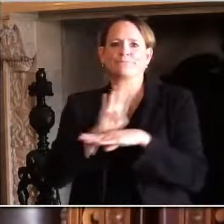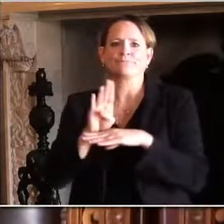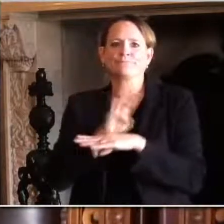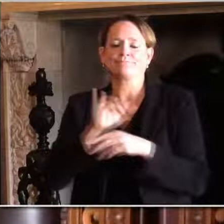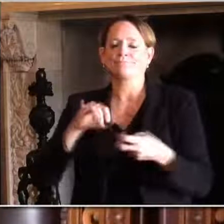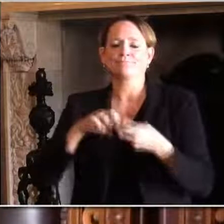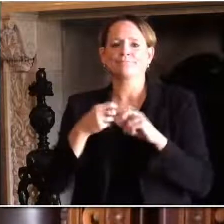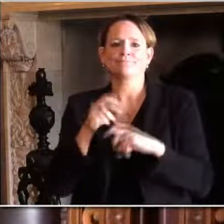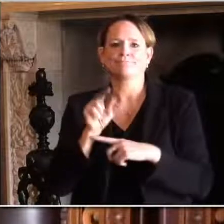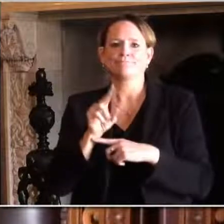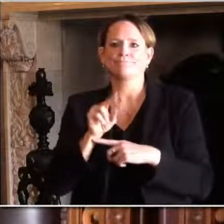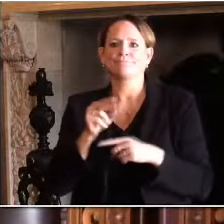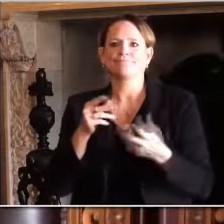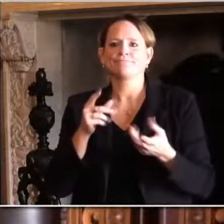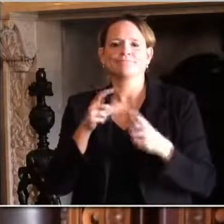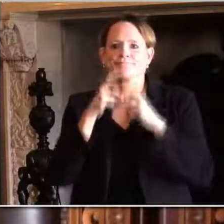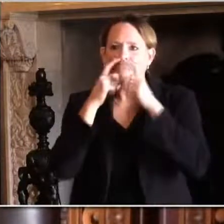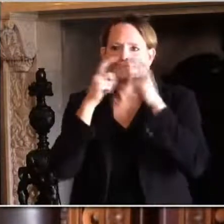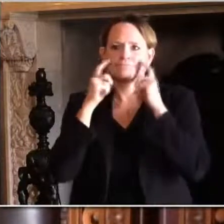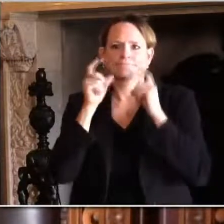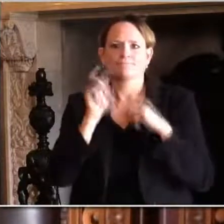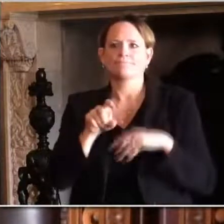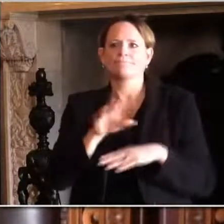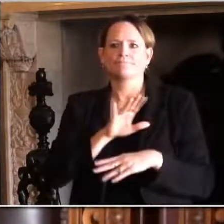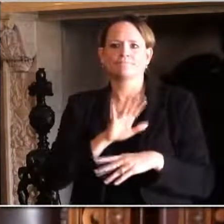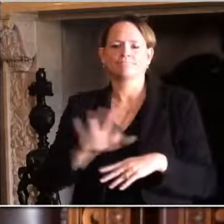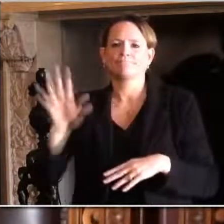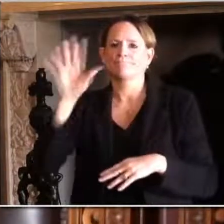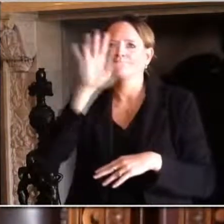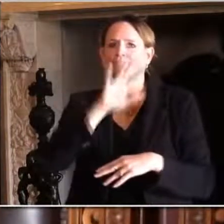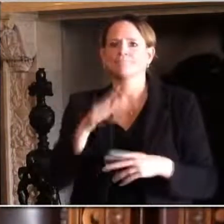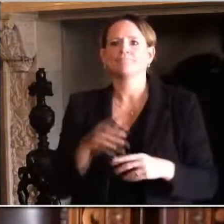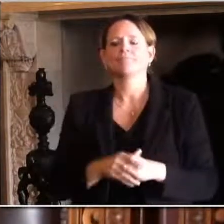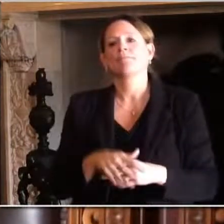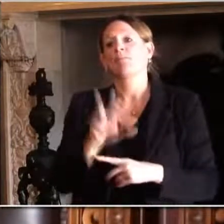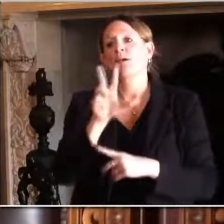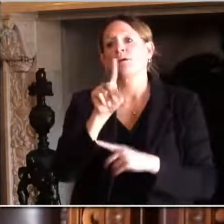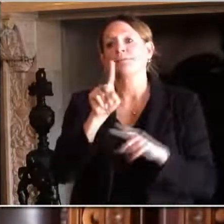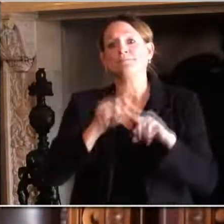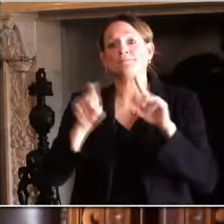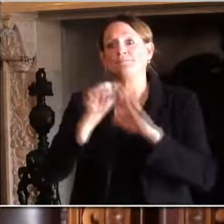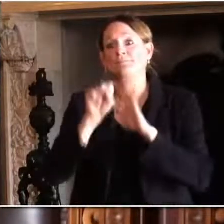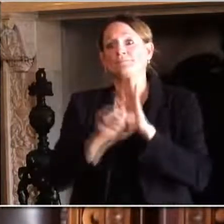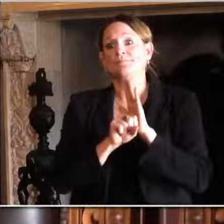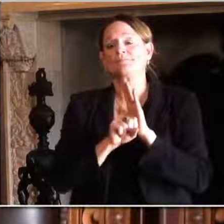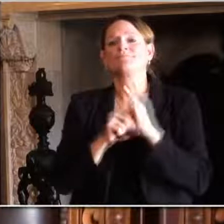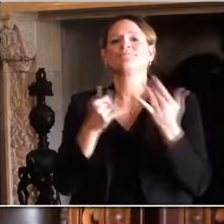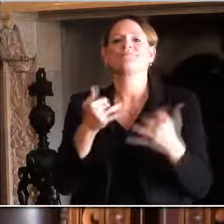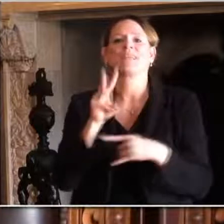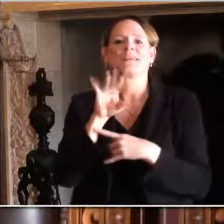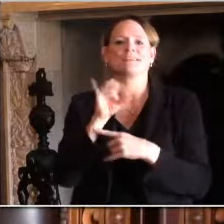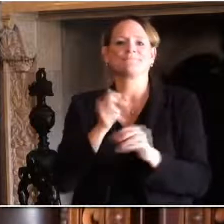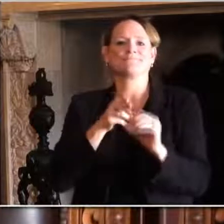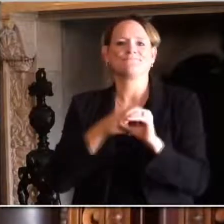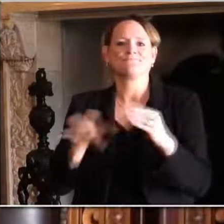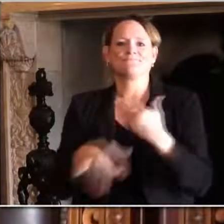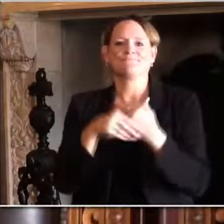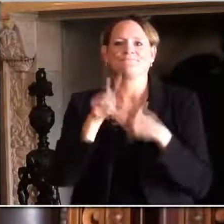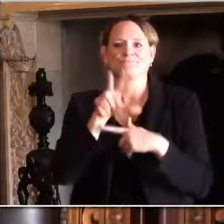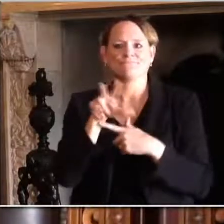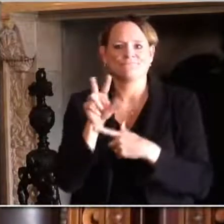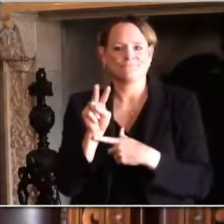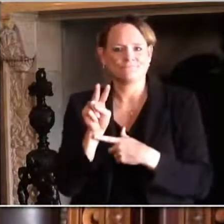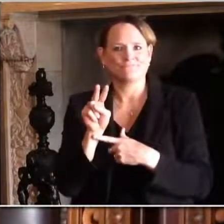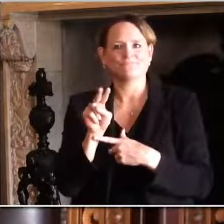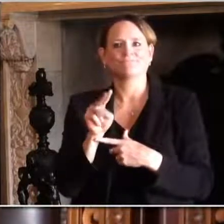requirements are in 31 different states, now 32 with Wisconsin, so it's covering the vast majority of the country. We've seen major